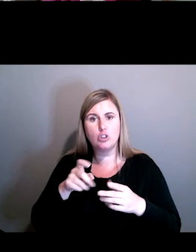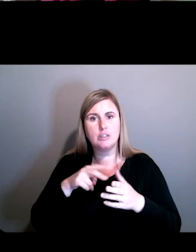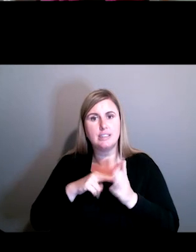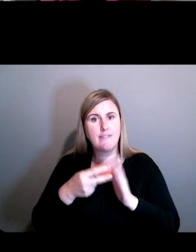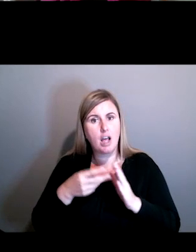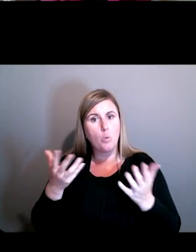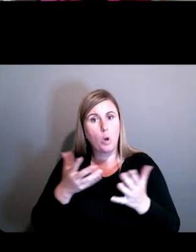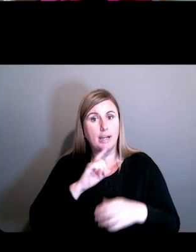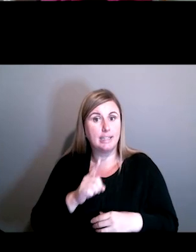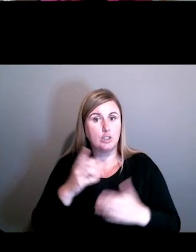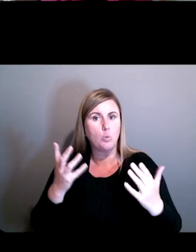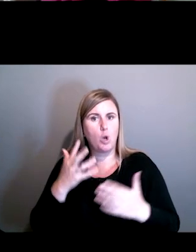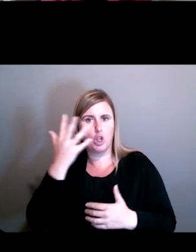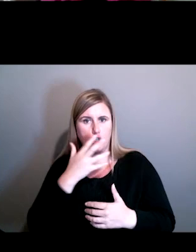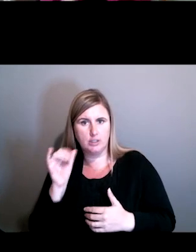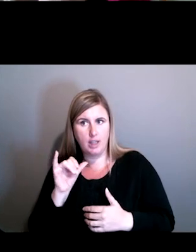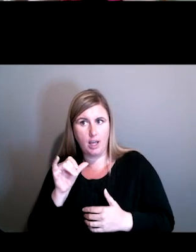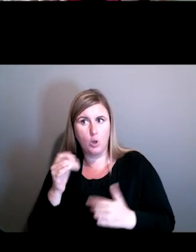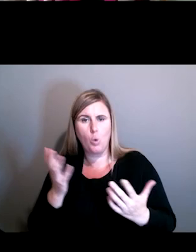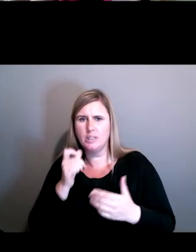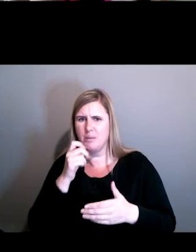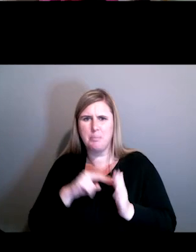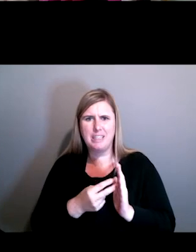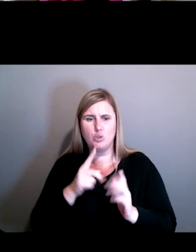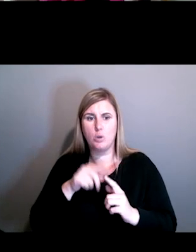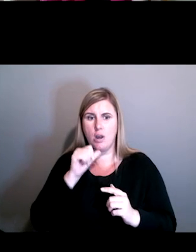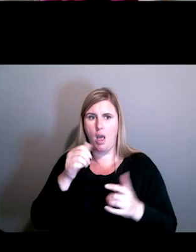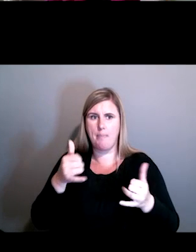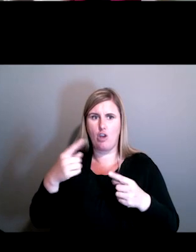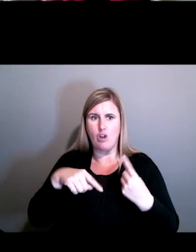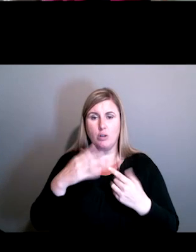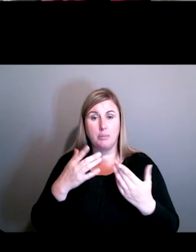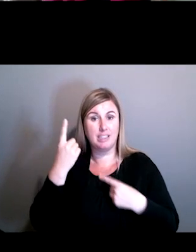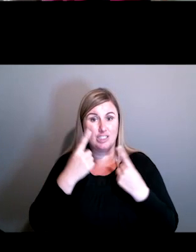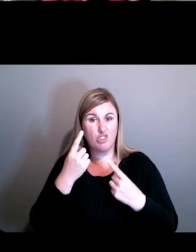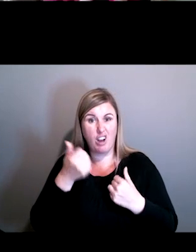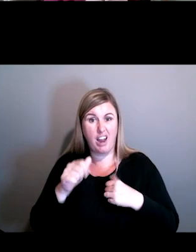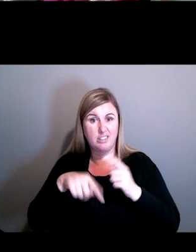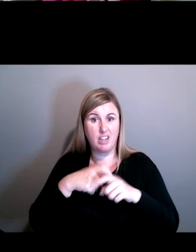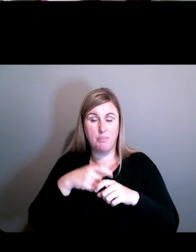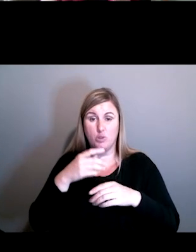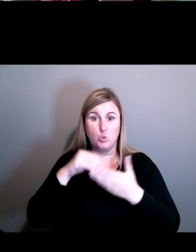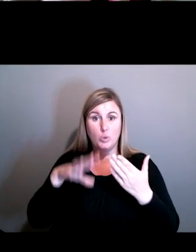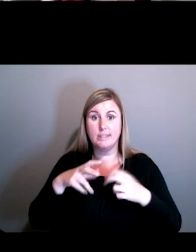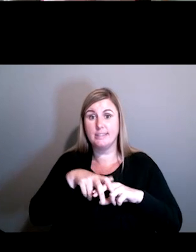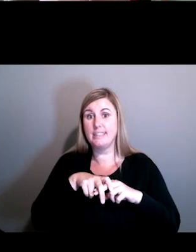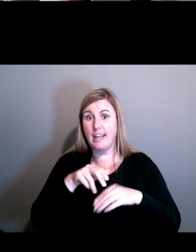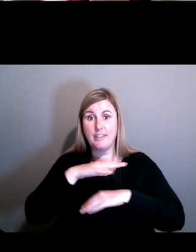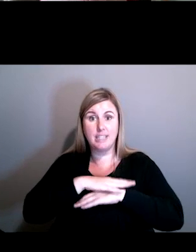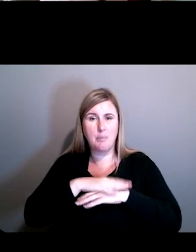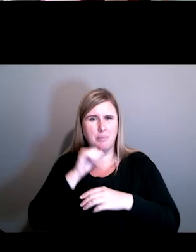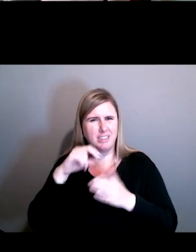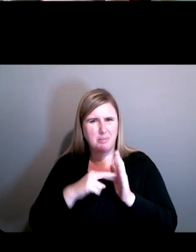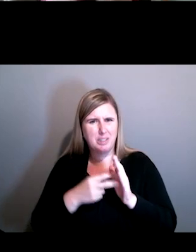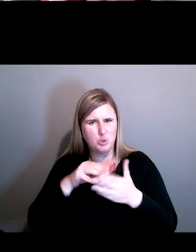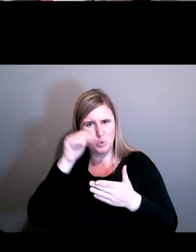like. What does not playing around mean? Someone may consider that anytime the student is just sitting at the table, but that doesn't mean the student is engaged in what